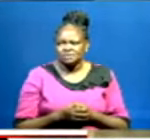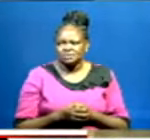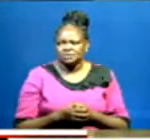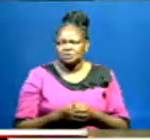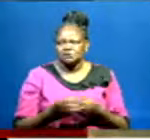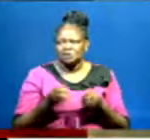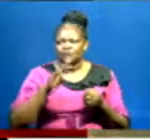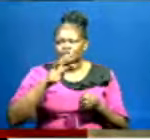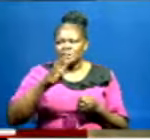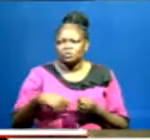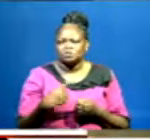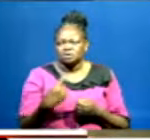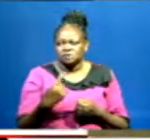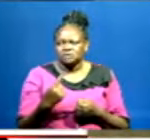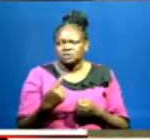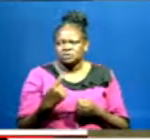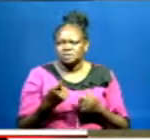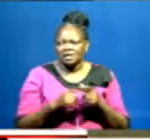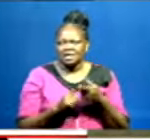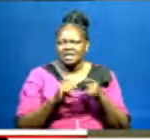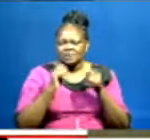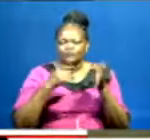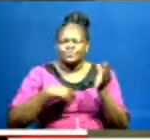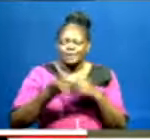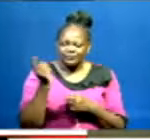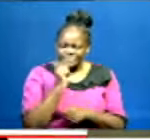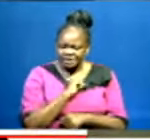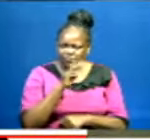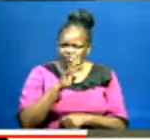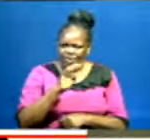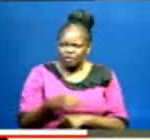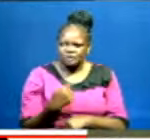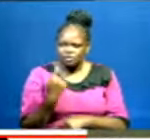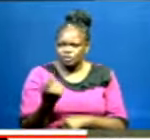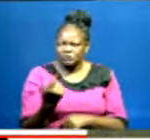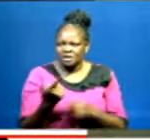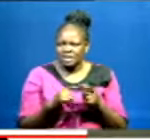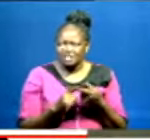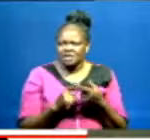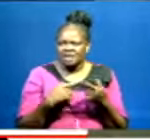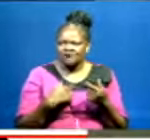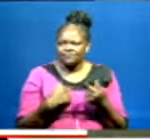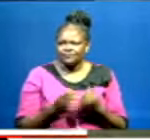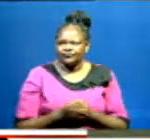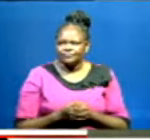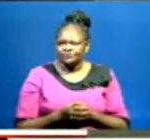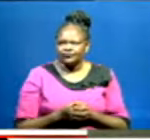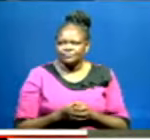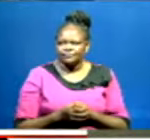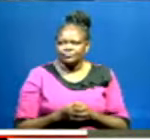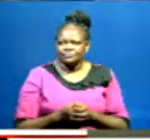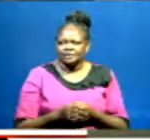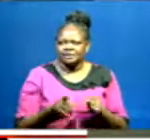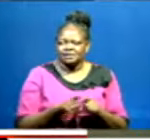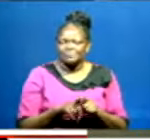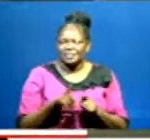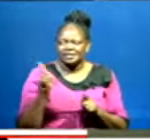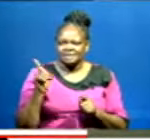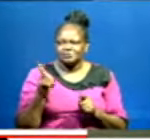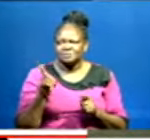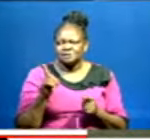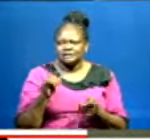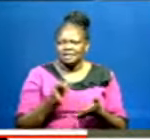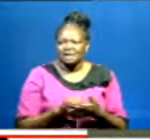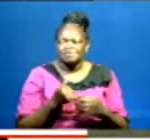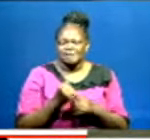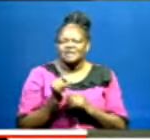4,000. Na ukioshanunua ile 4,000 moja, bado kuna kama hii kamba yake ambayo ndio inafanya ilie. Kwa